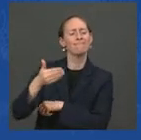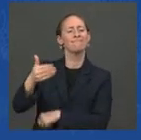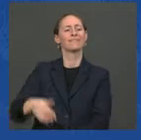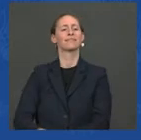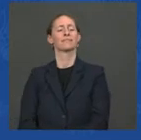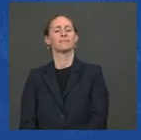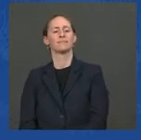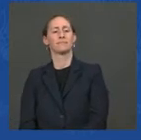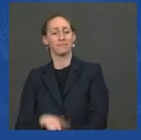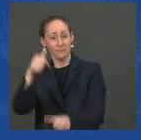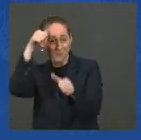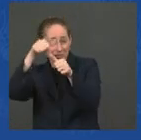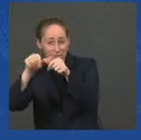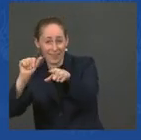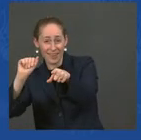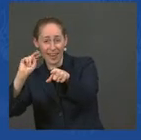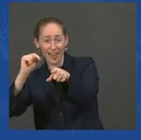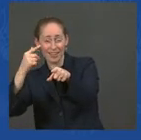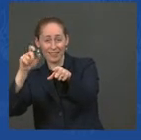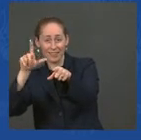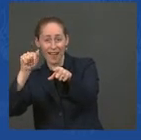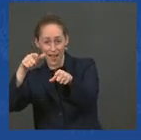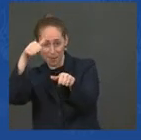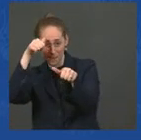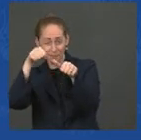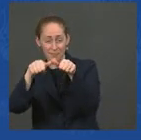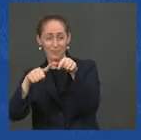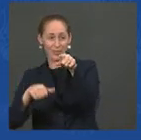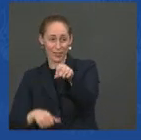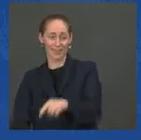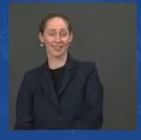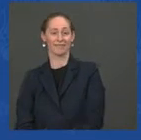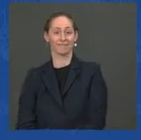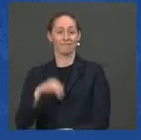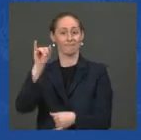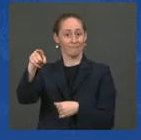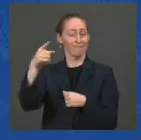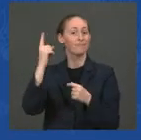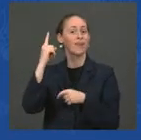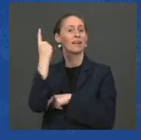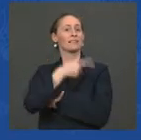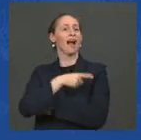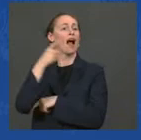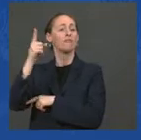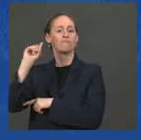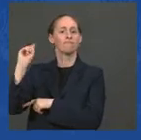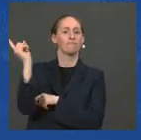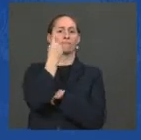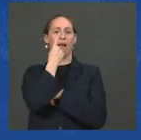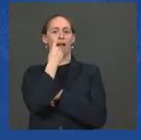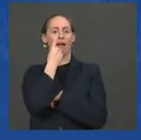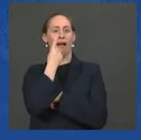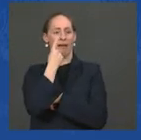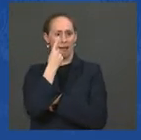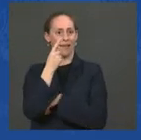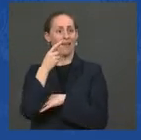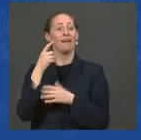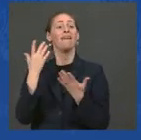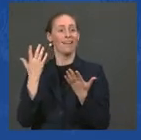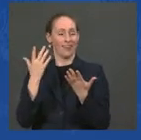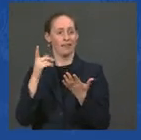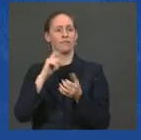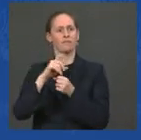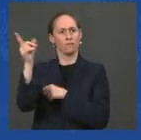Ange? Ange came up to me one day when they just had announced that I had flown